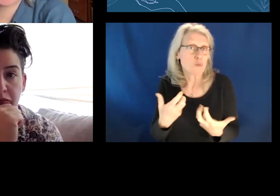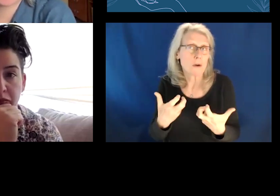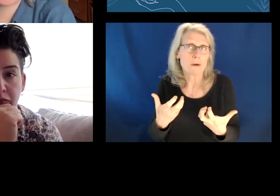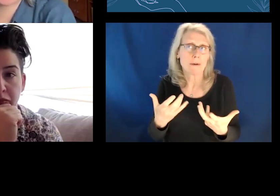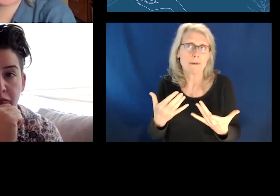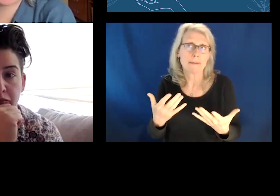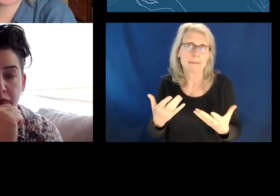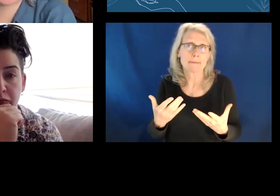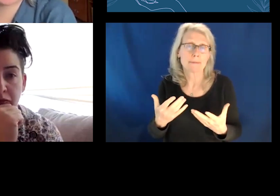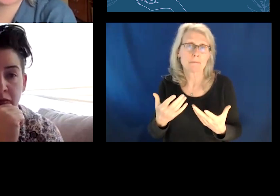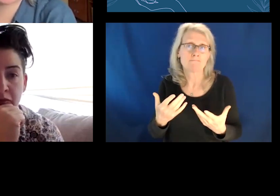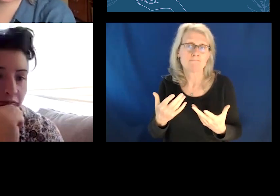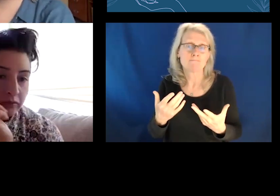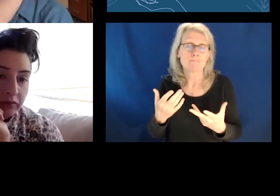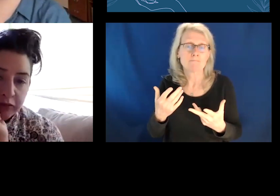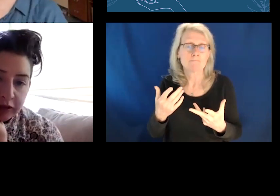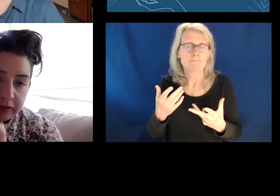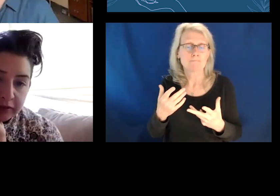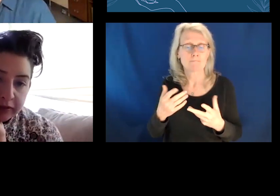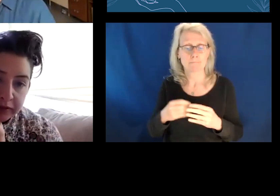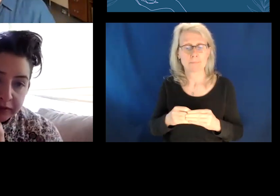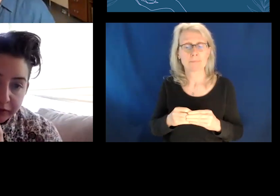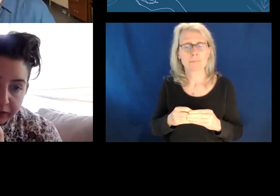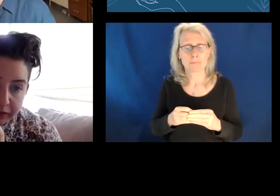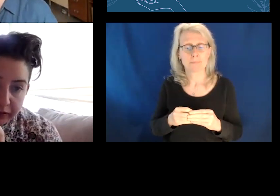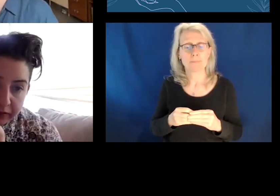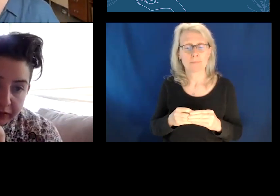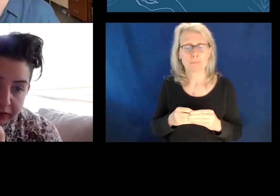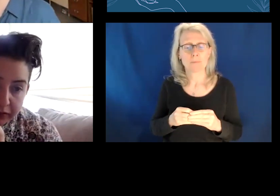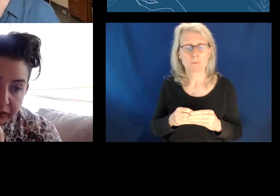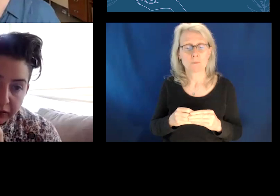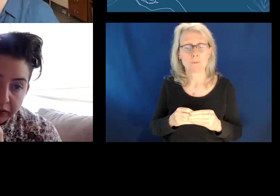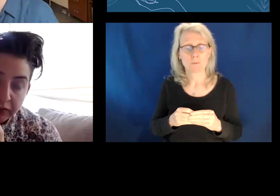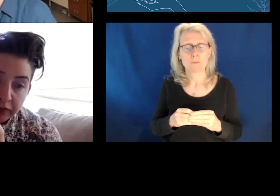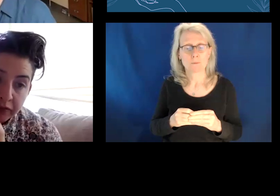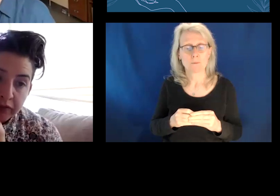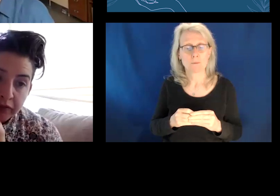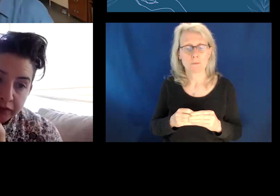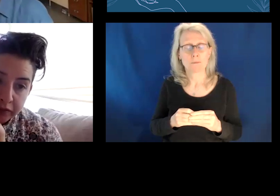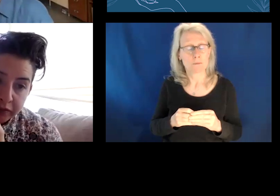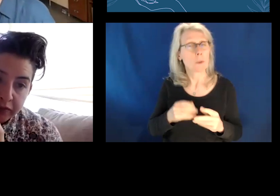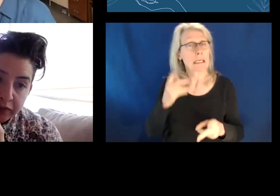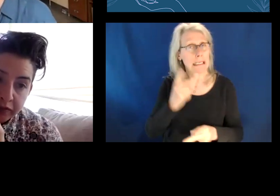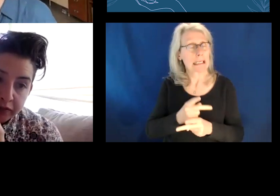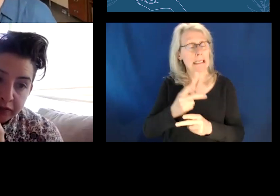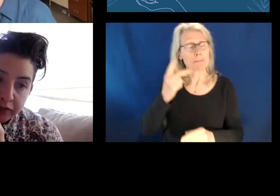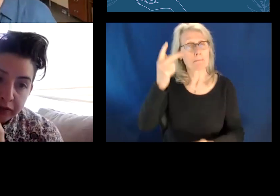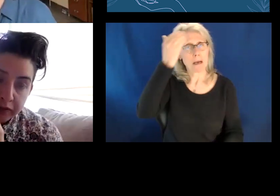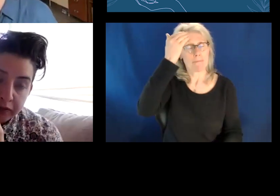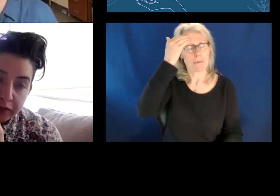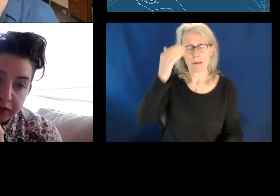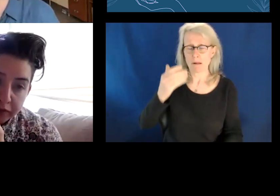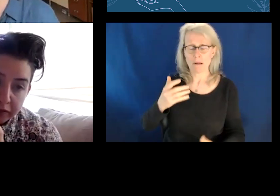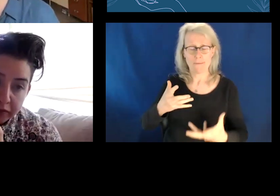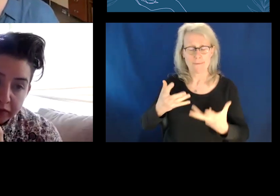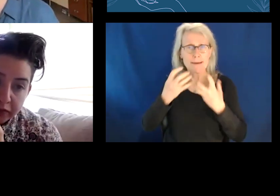of inhabit the and have a kind of like embodied experience of care when